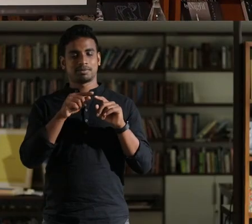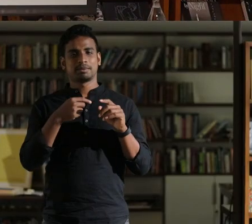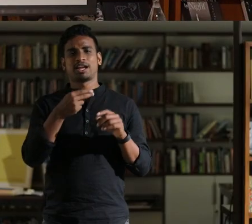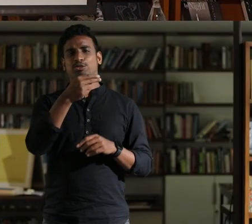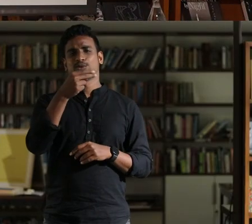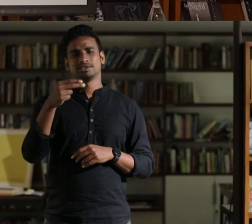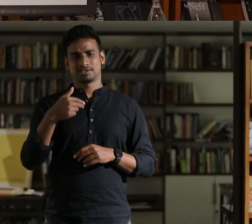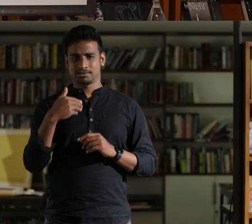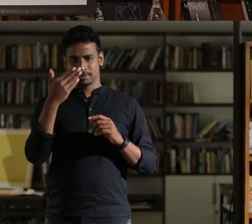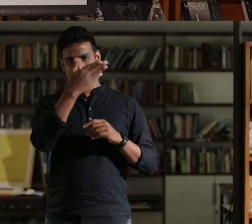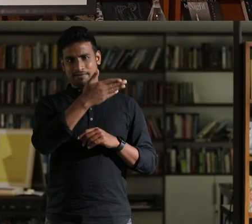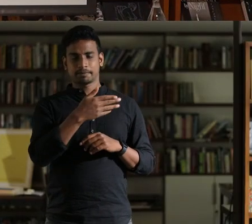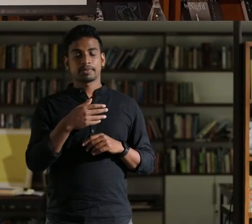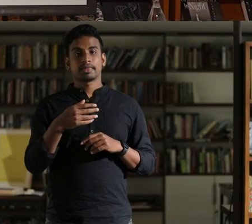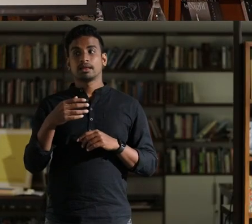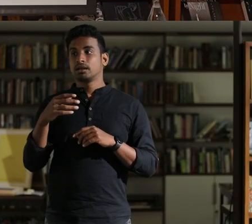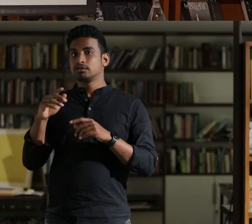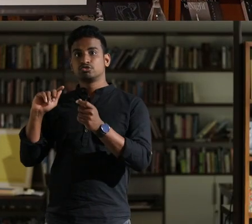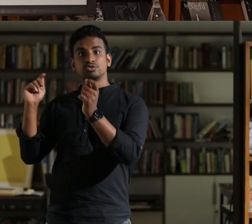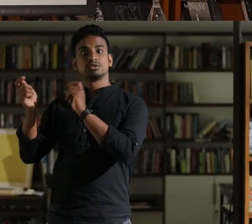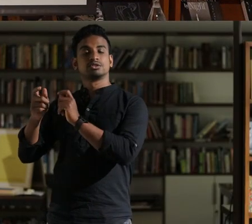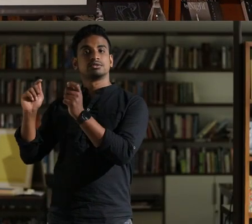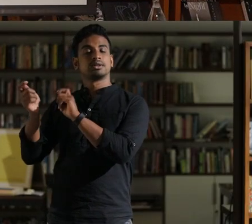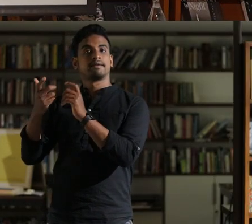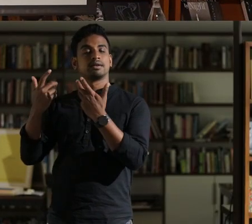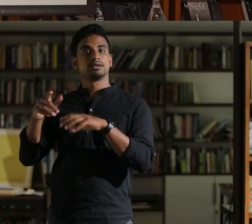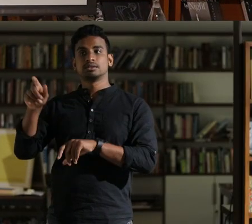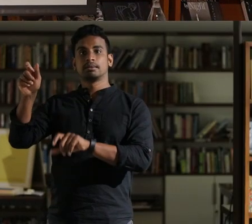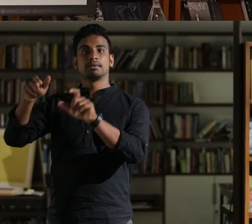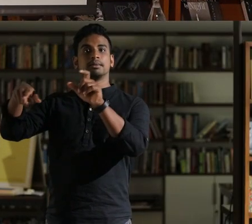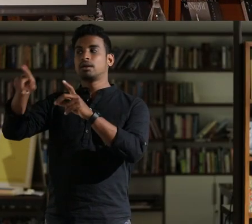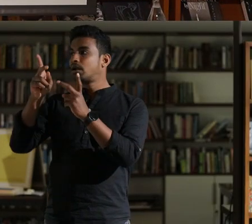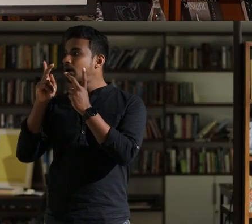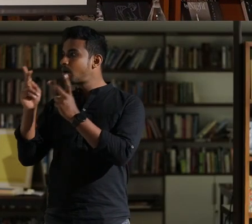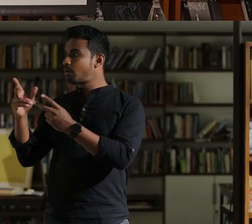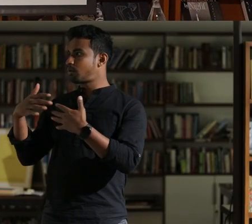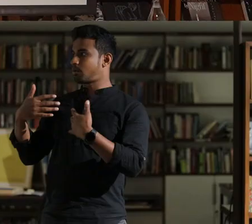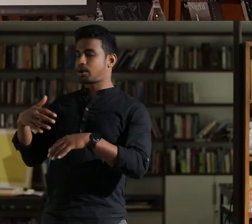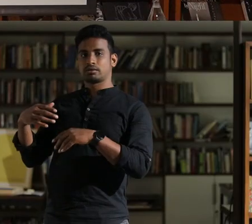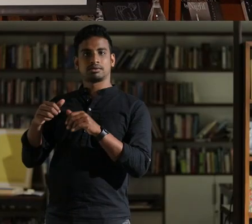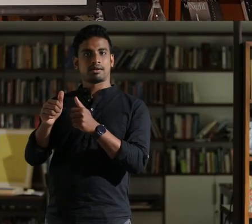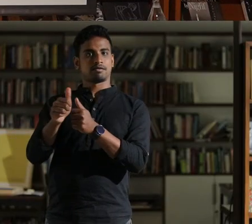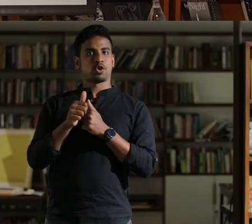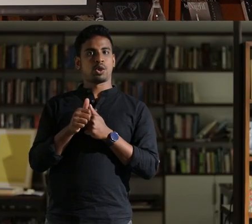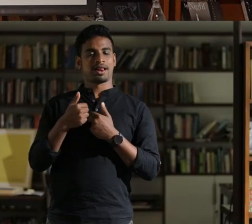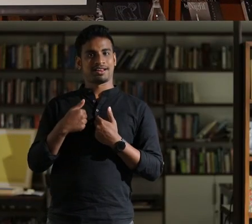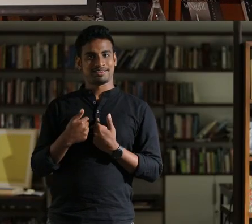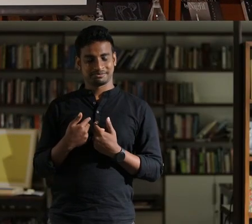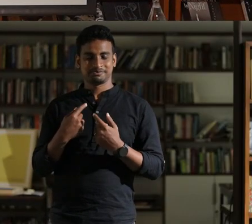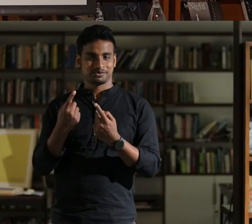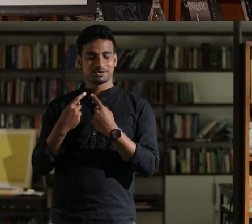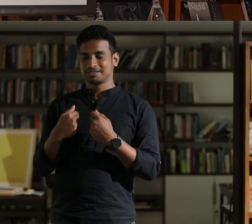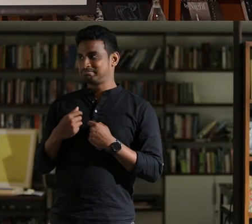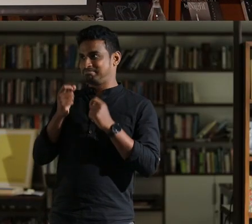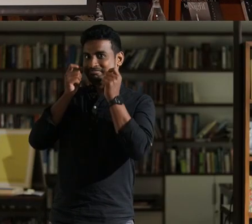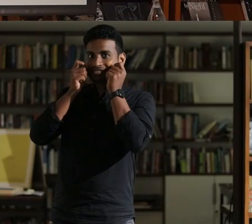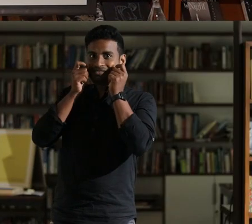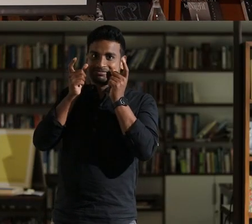was there in Indonesia, and people out there have followed the change in the Kerala Museum's approach. I was completely taken by